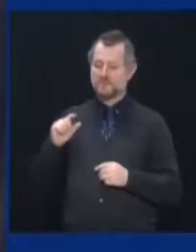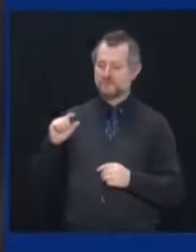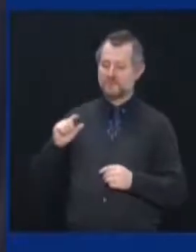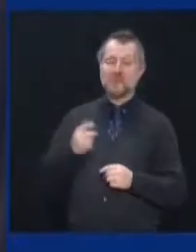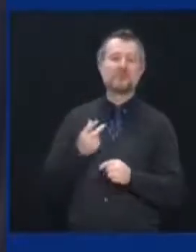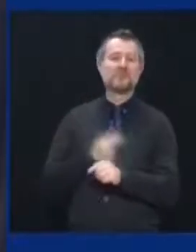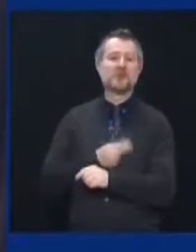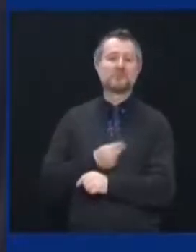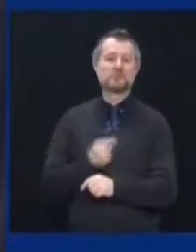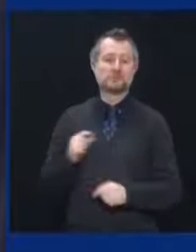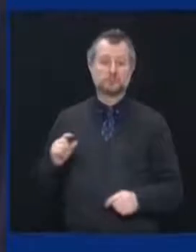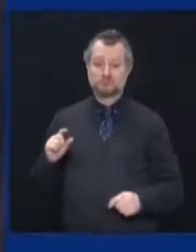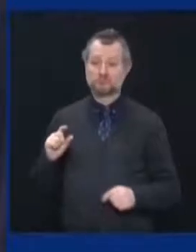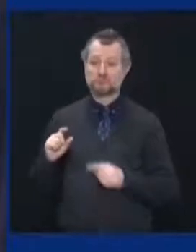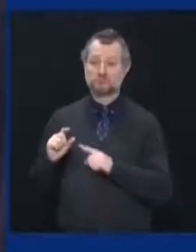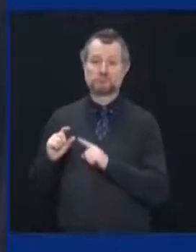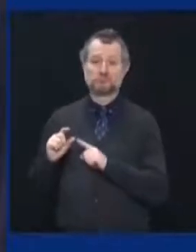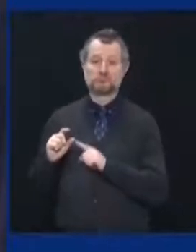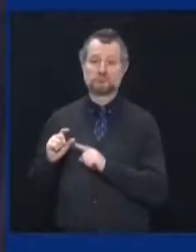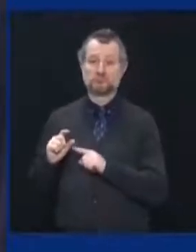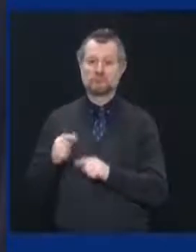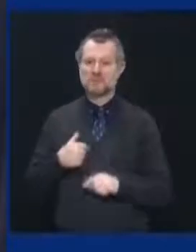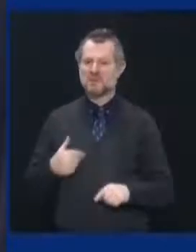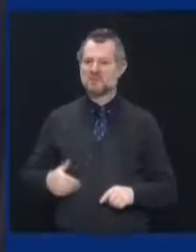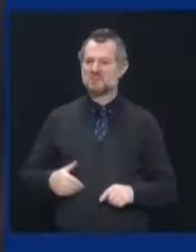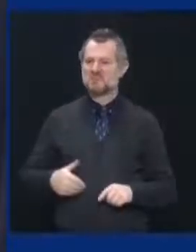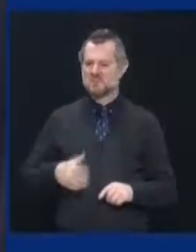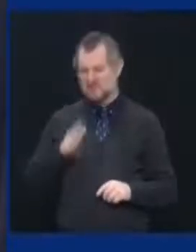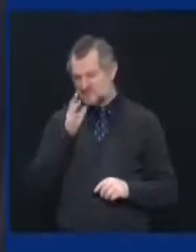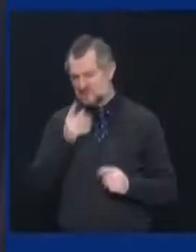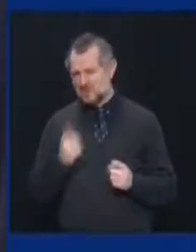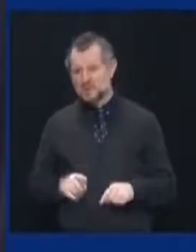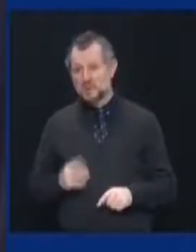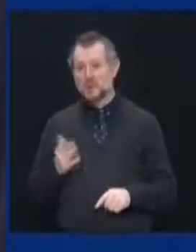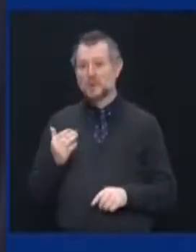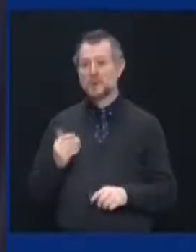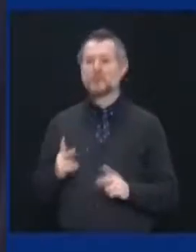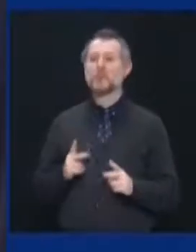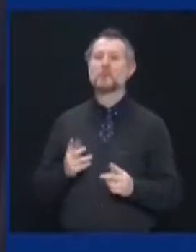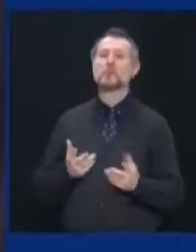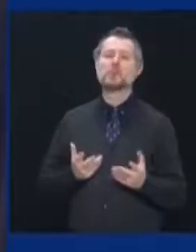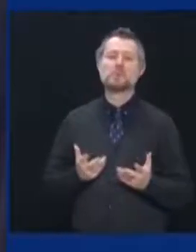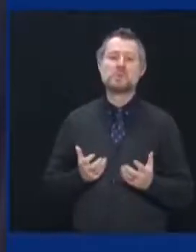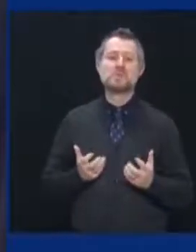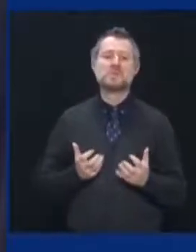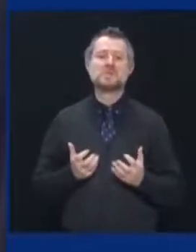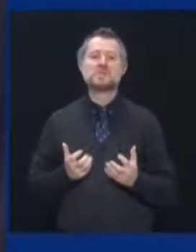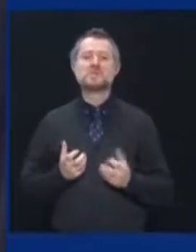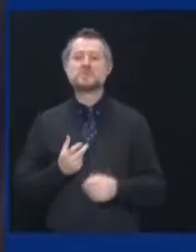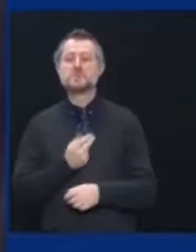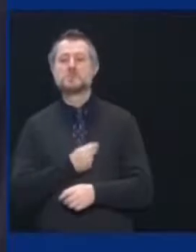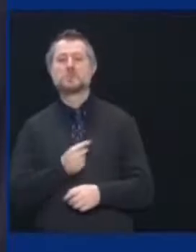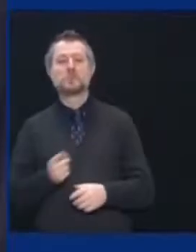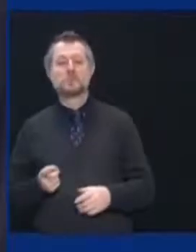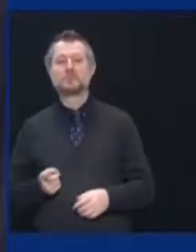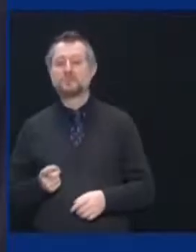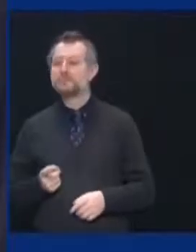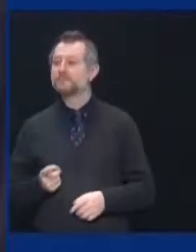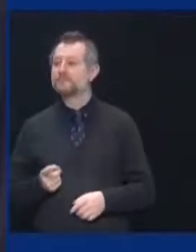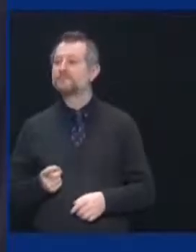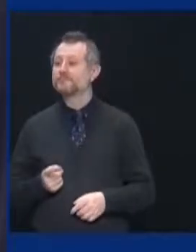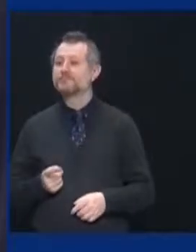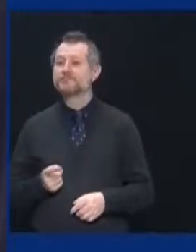I would wager it because they are valuable. So you're going to see